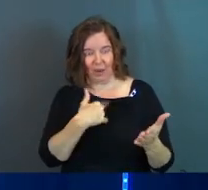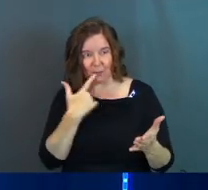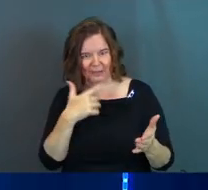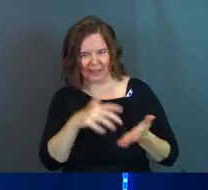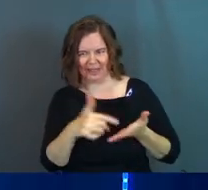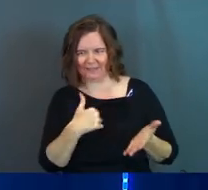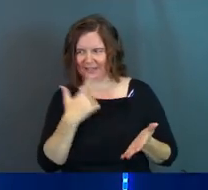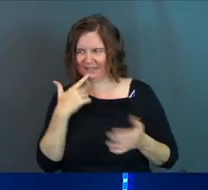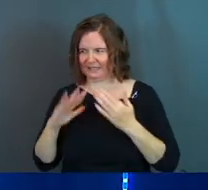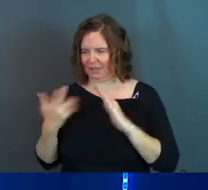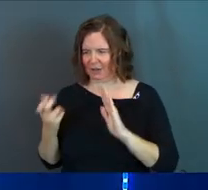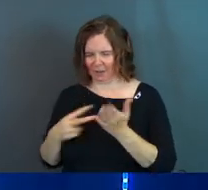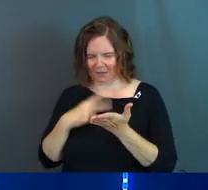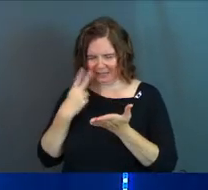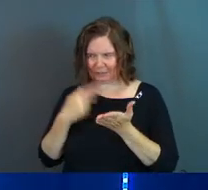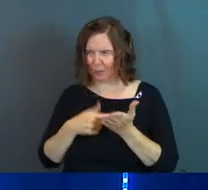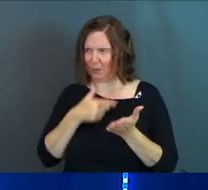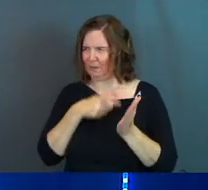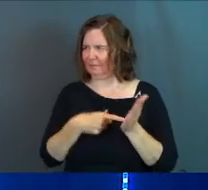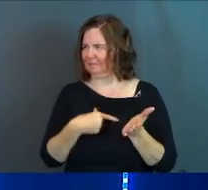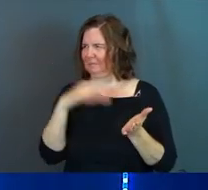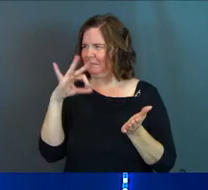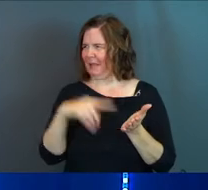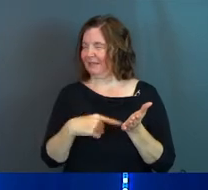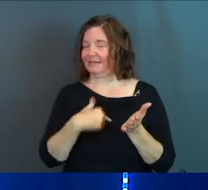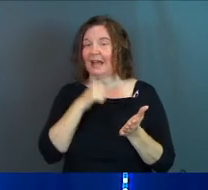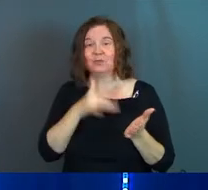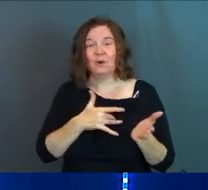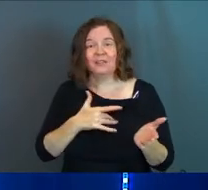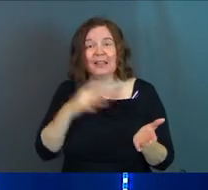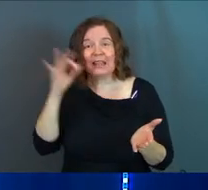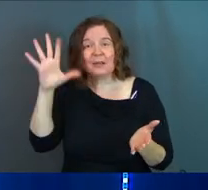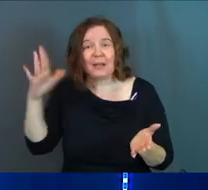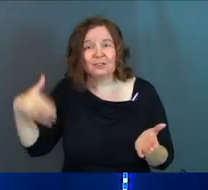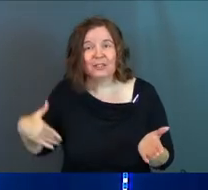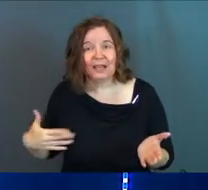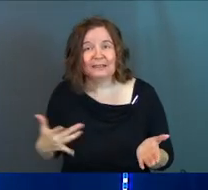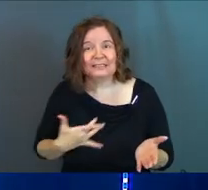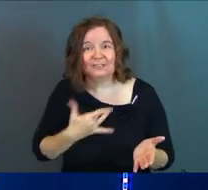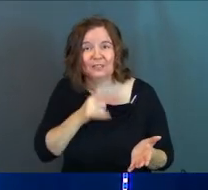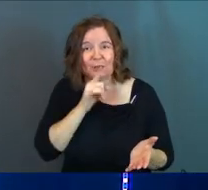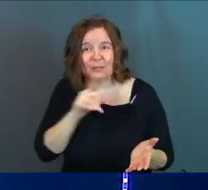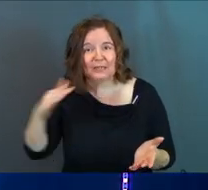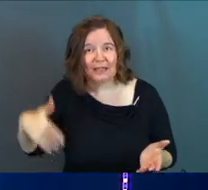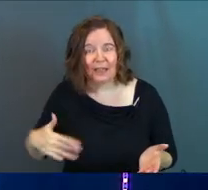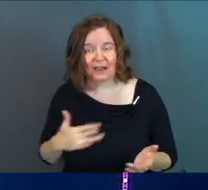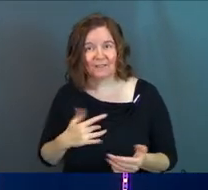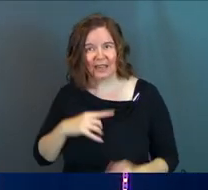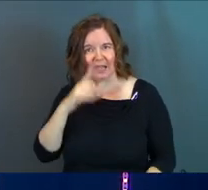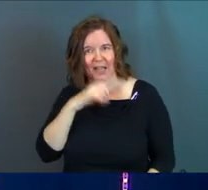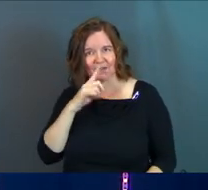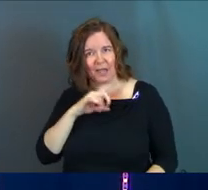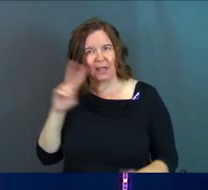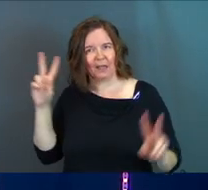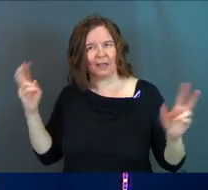just going to laugh at City Hall when they see this thing? Because I don't feel like a pastor yet. I feel like a